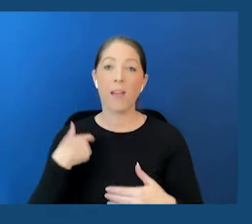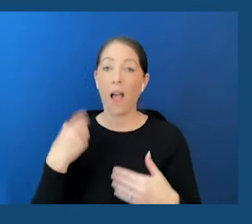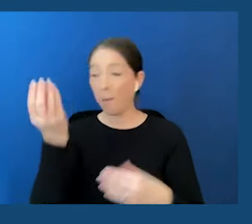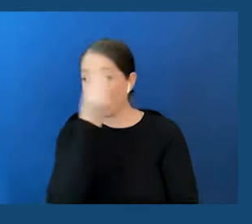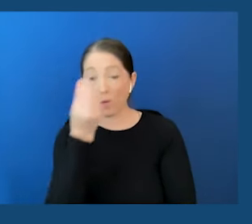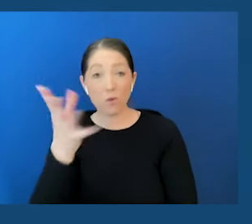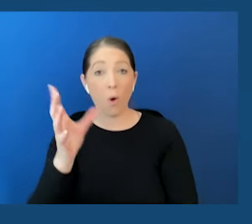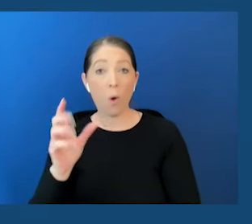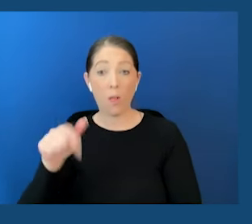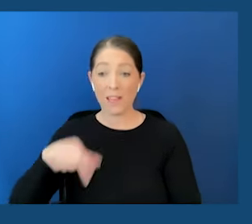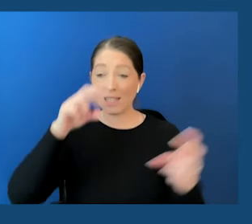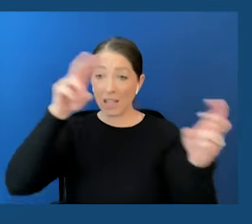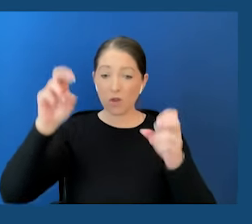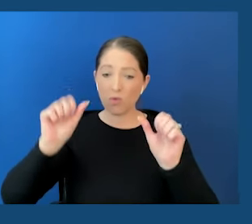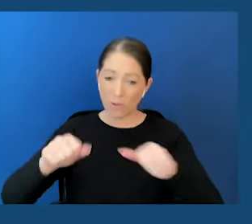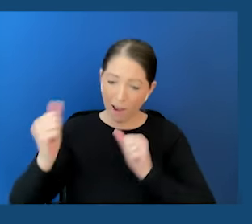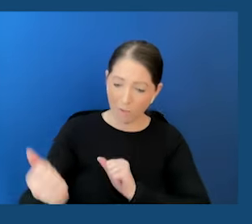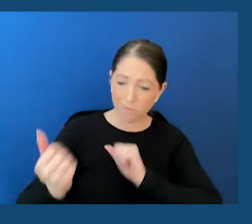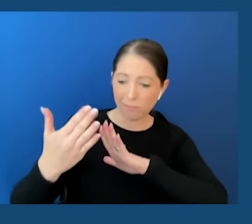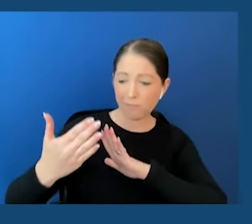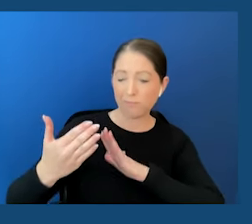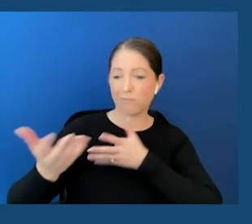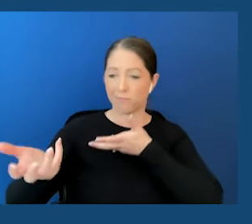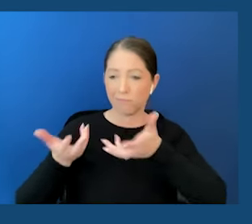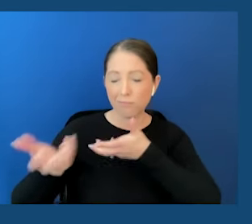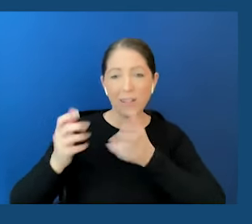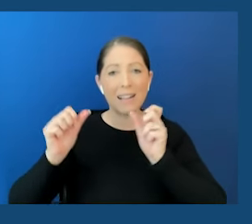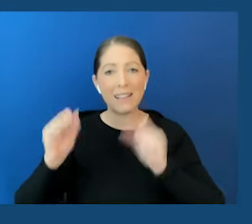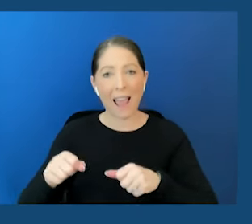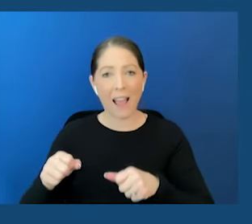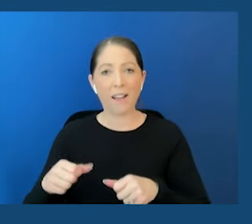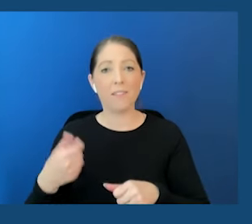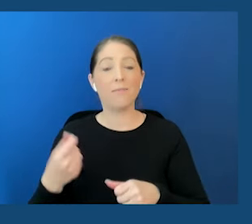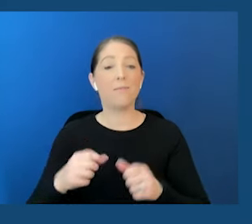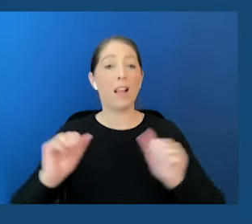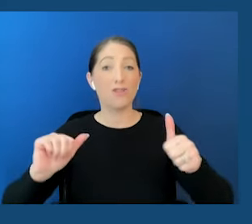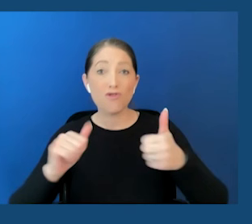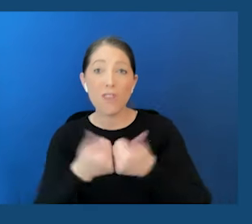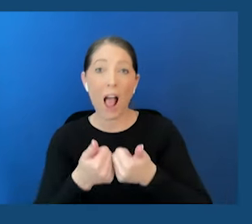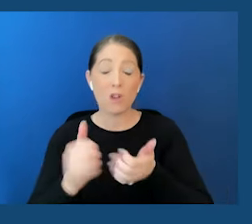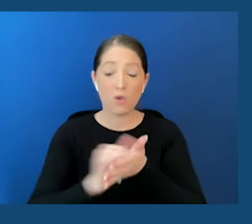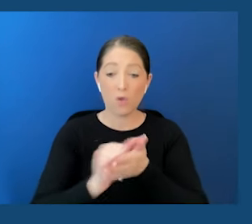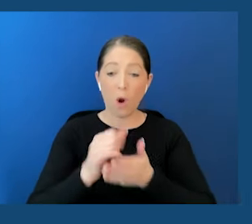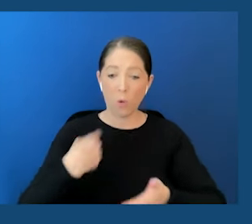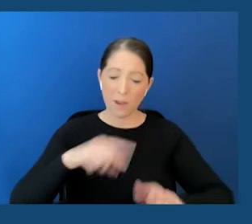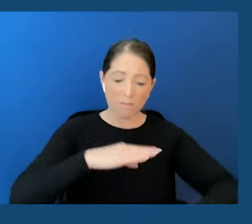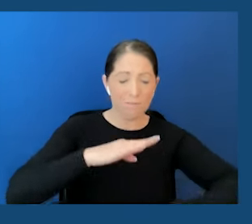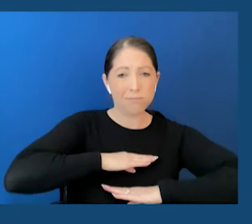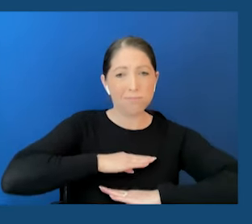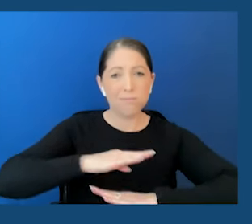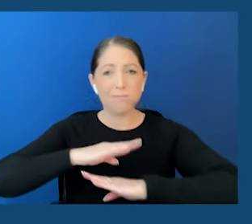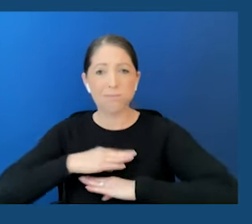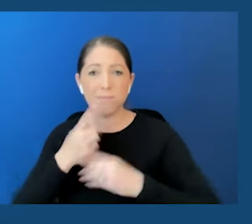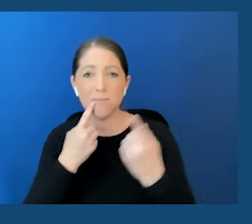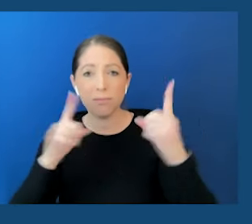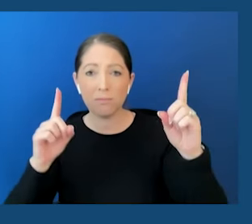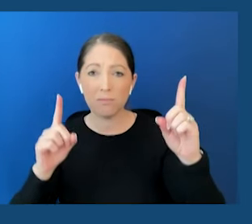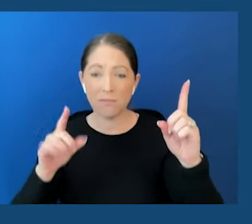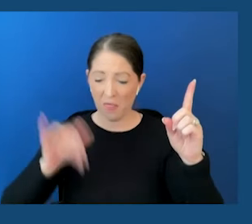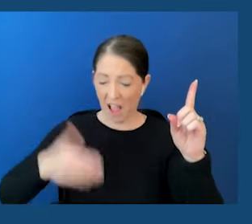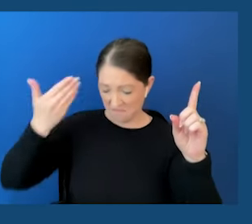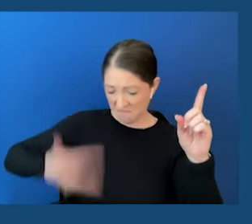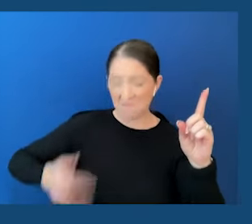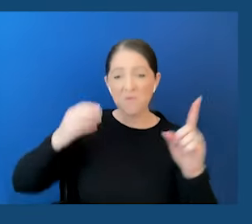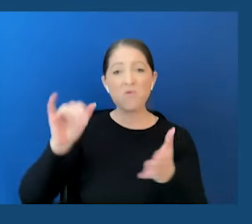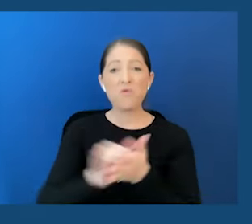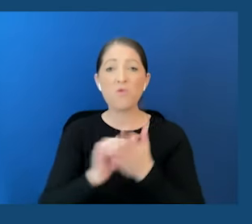have the capacity. We have met every single challenge in the state of New York and always came out ahead of things. And that's who we are. And so I want to make sure that we're